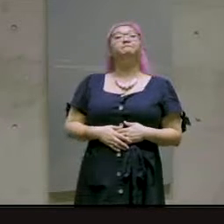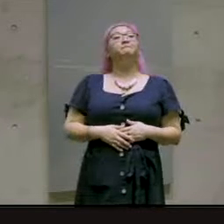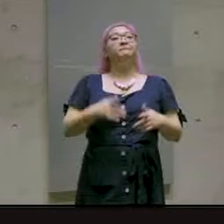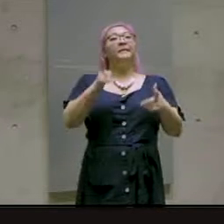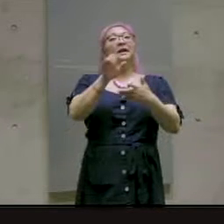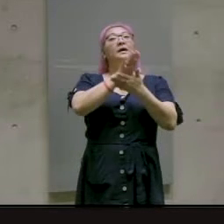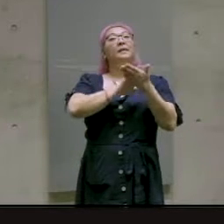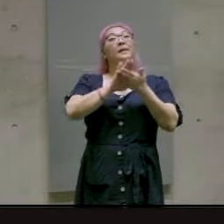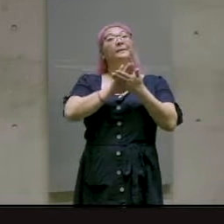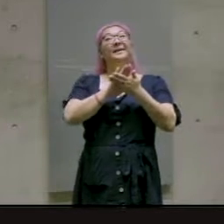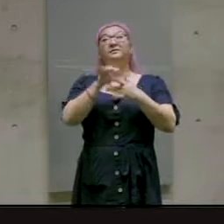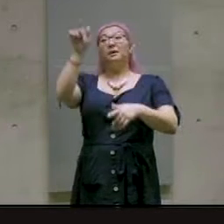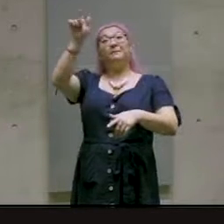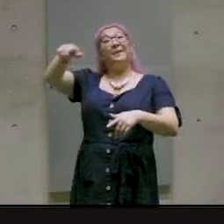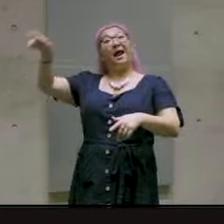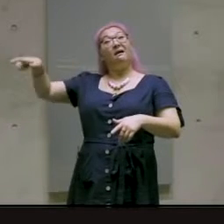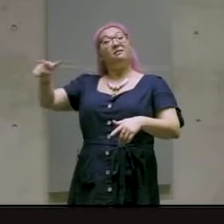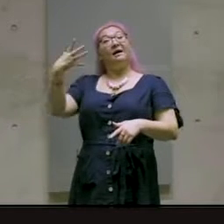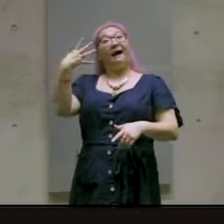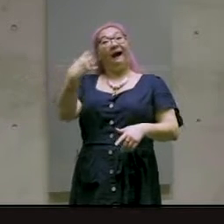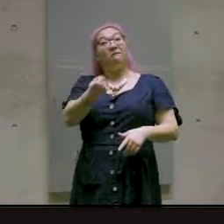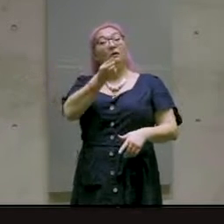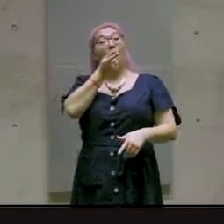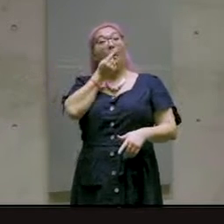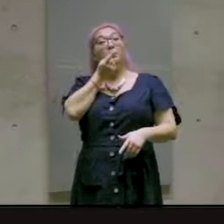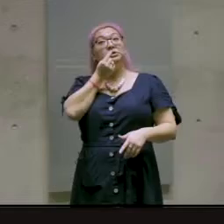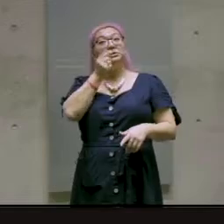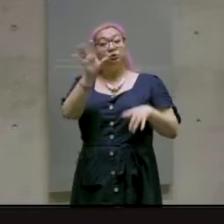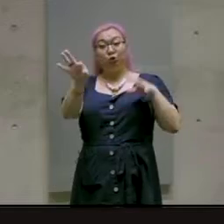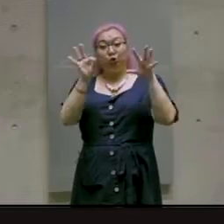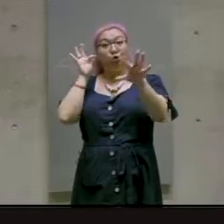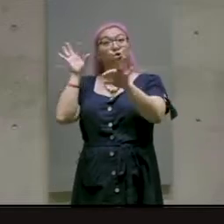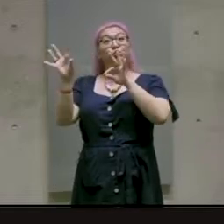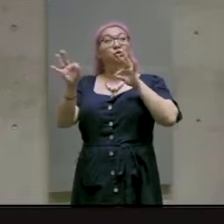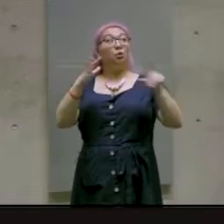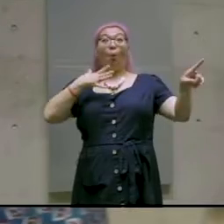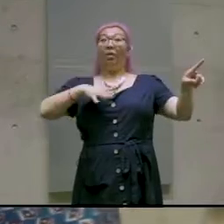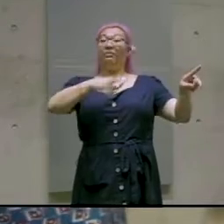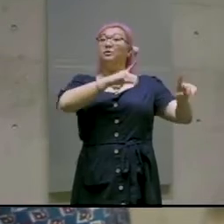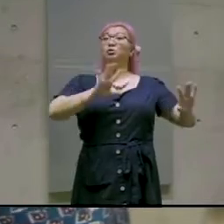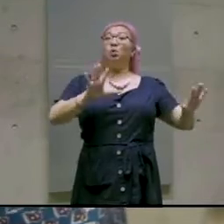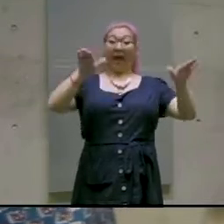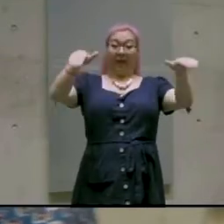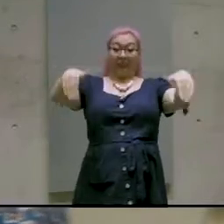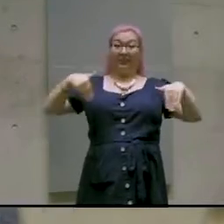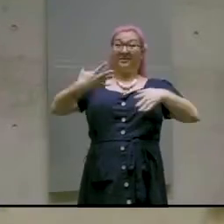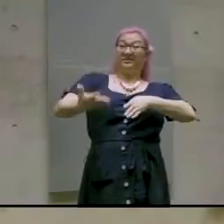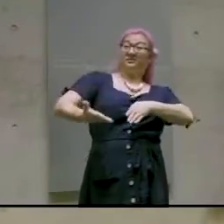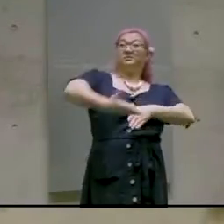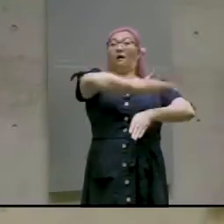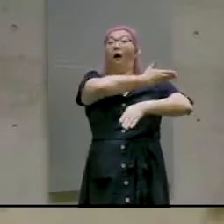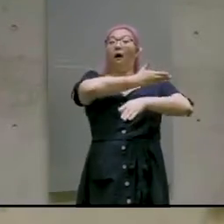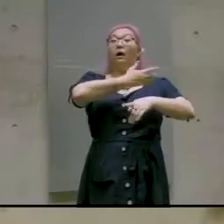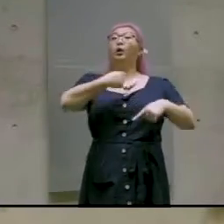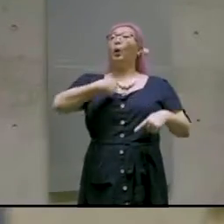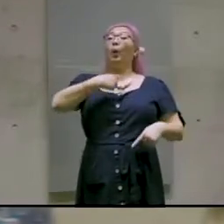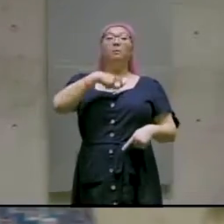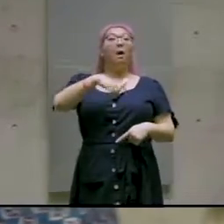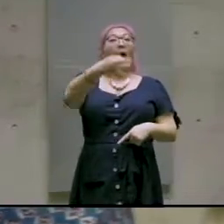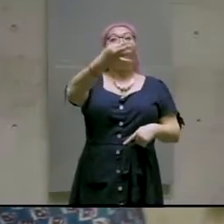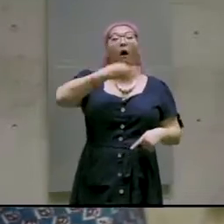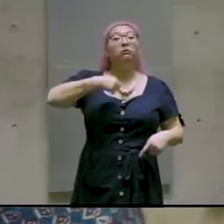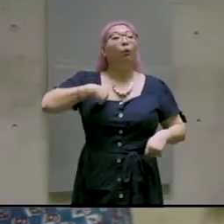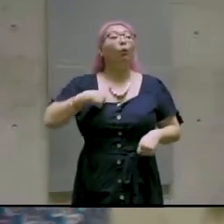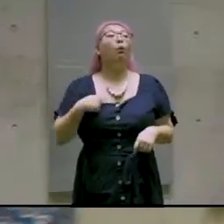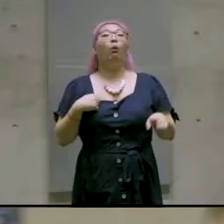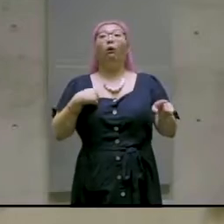character creation. They're choosing their background, they're choosing their personality traits, they're choosing their presentation. They're also being asked, what are you interested in, what are you looking